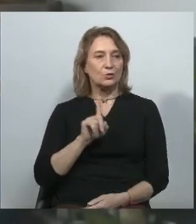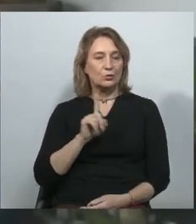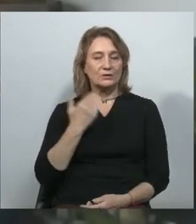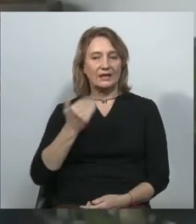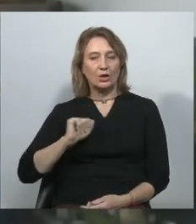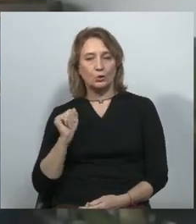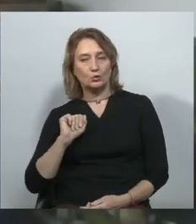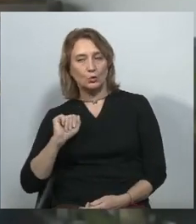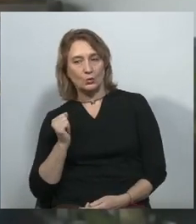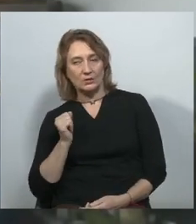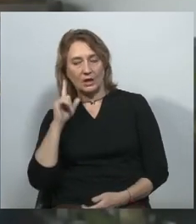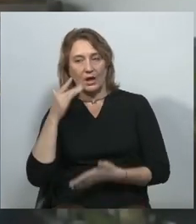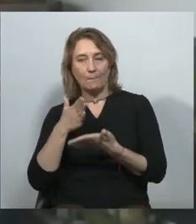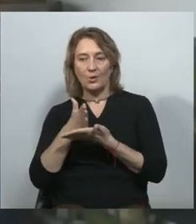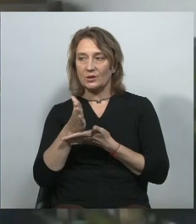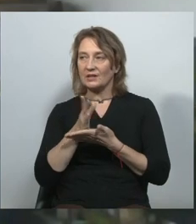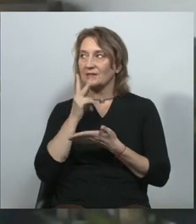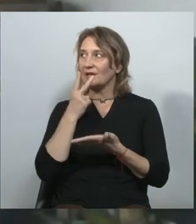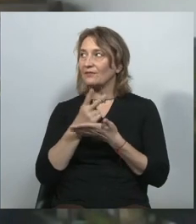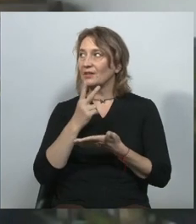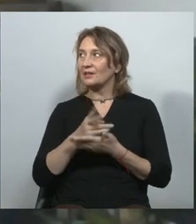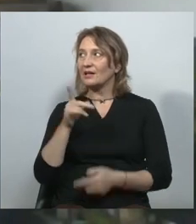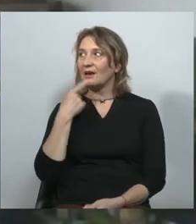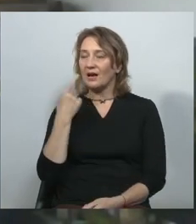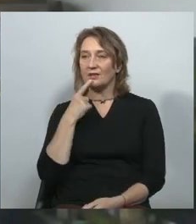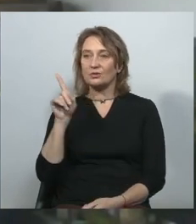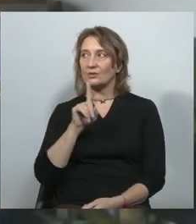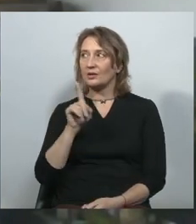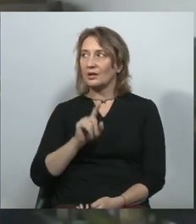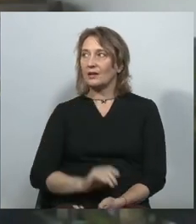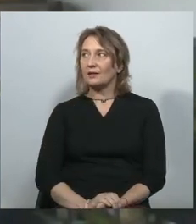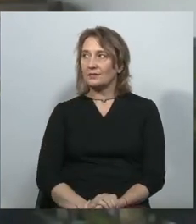or a local religious leader saying something insulting?